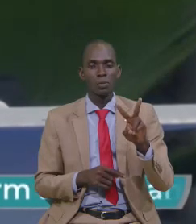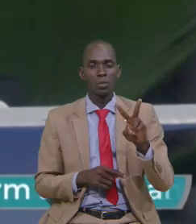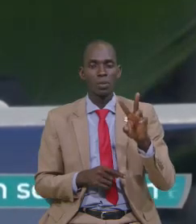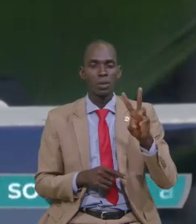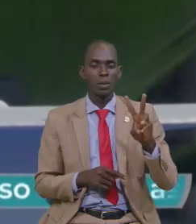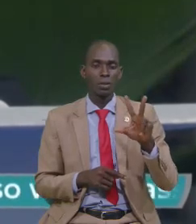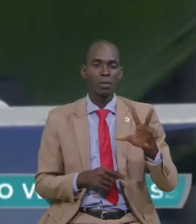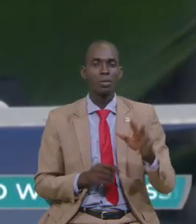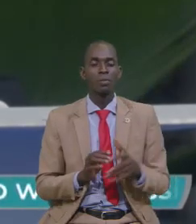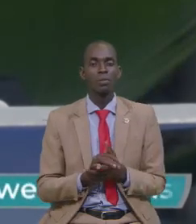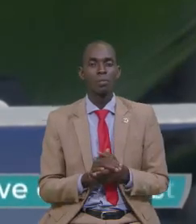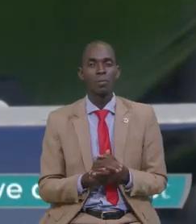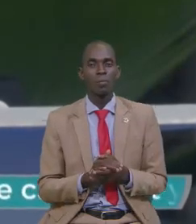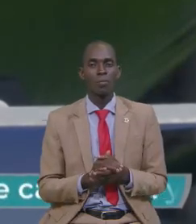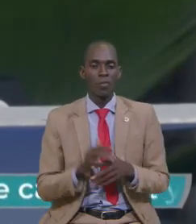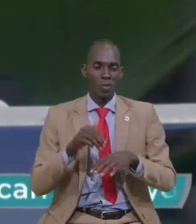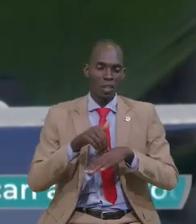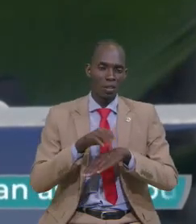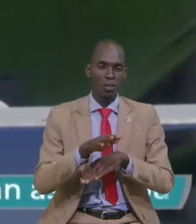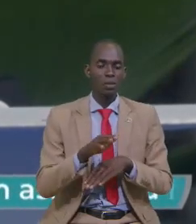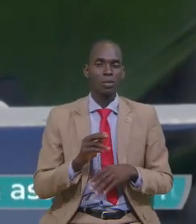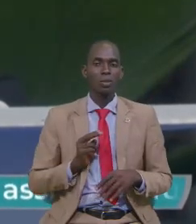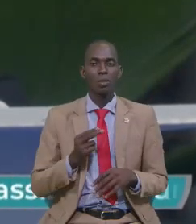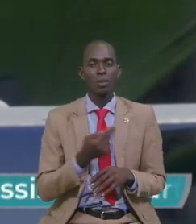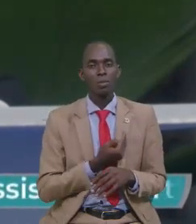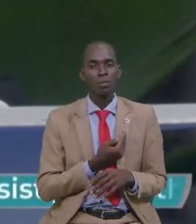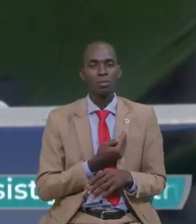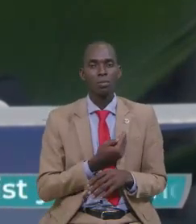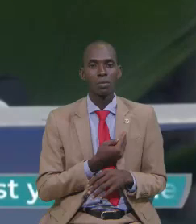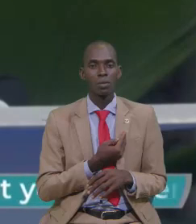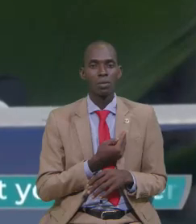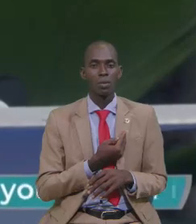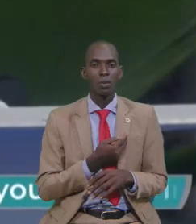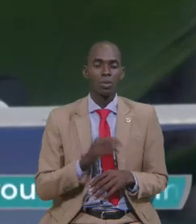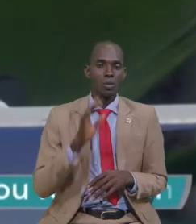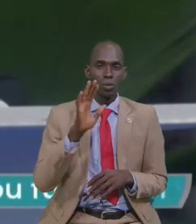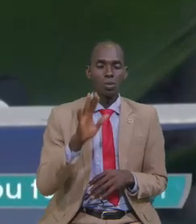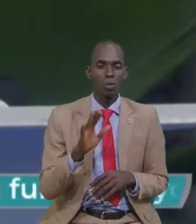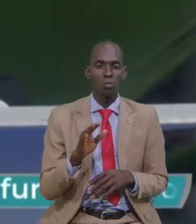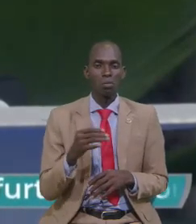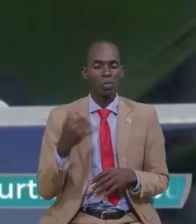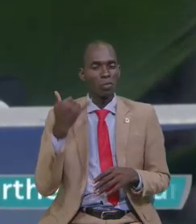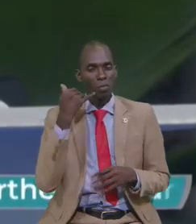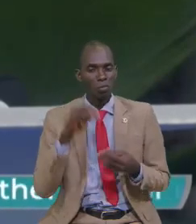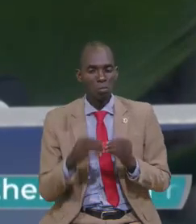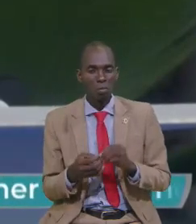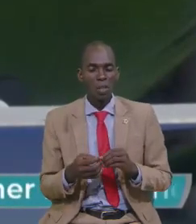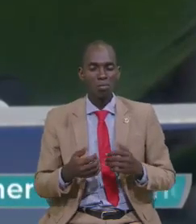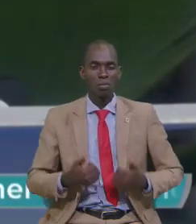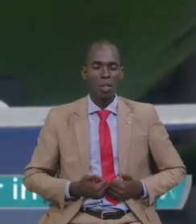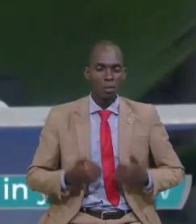+234 915 444 9263. So send us your details through this number.